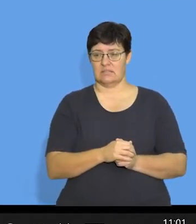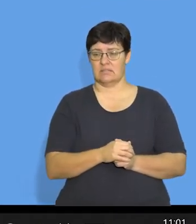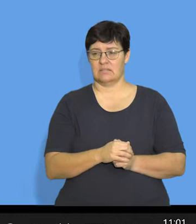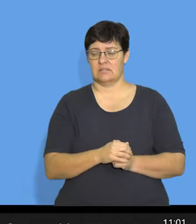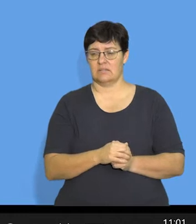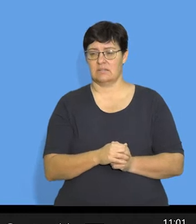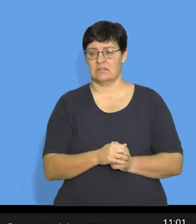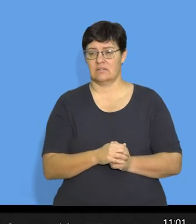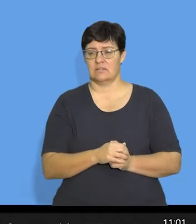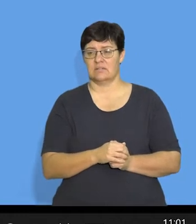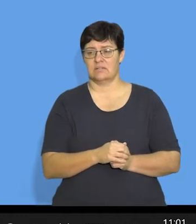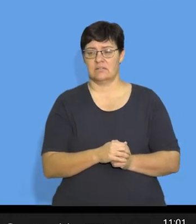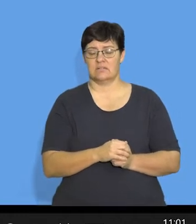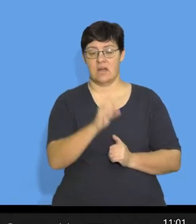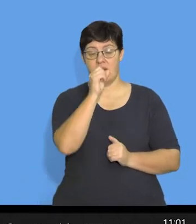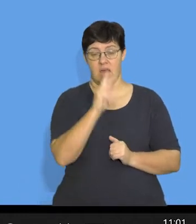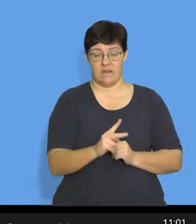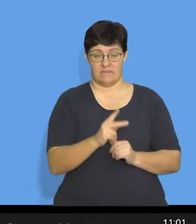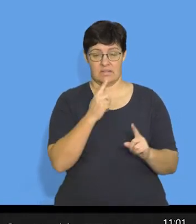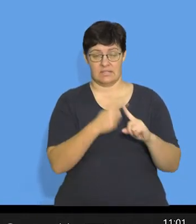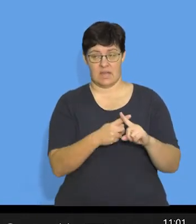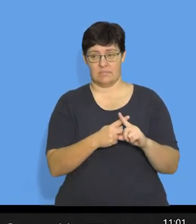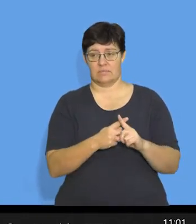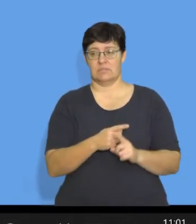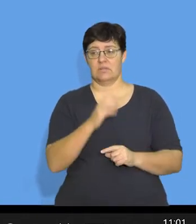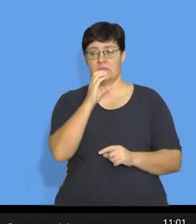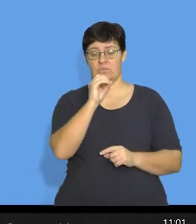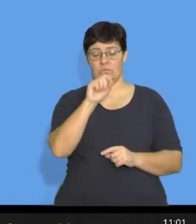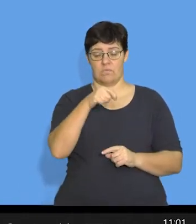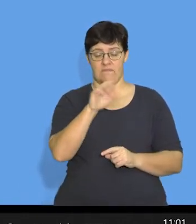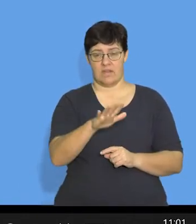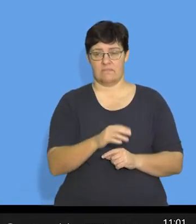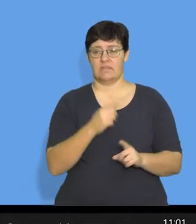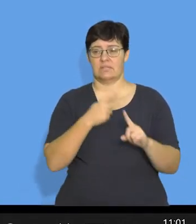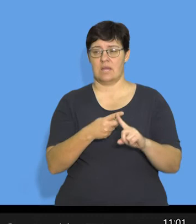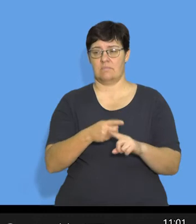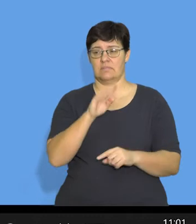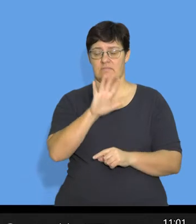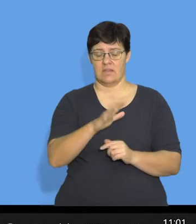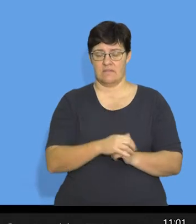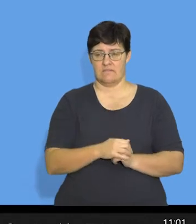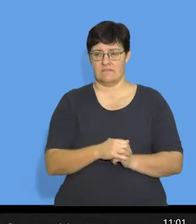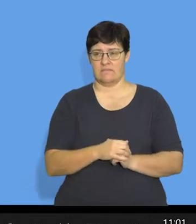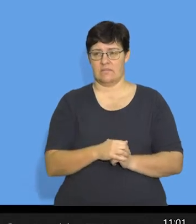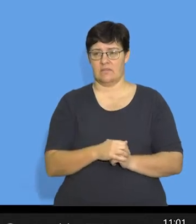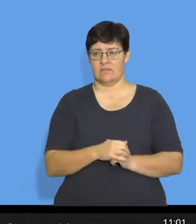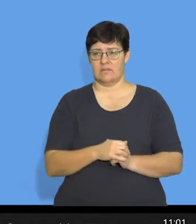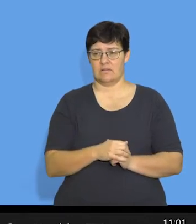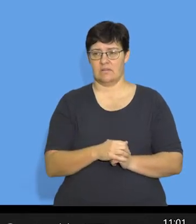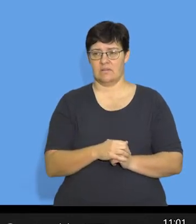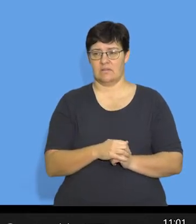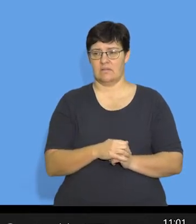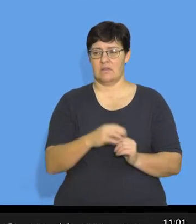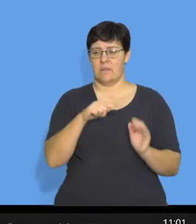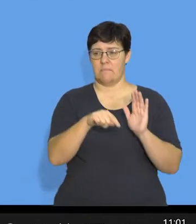go 1/2 times 0.5 times 5, and this is going to end up being